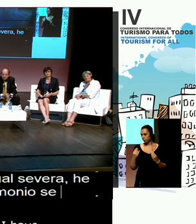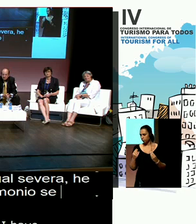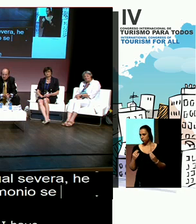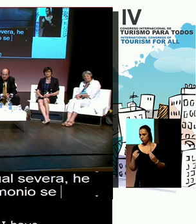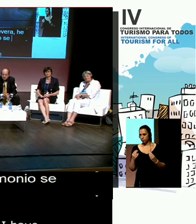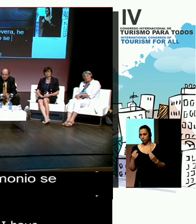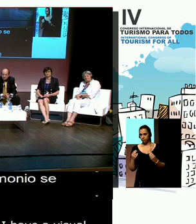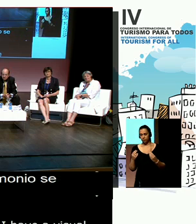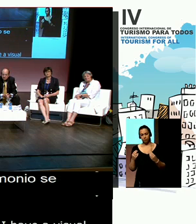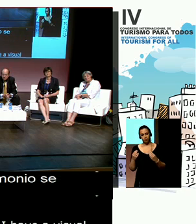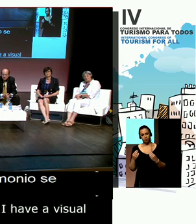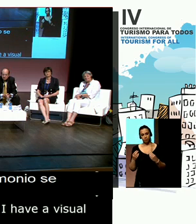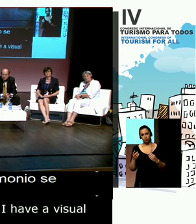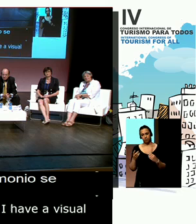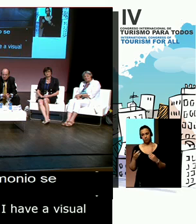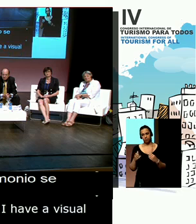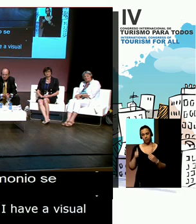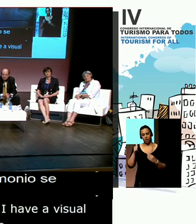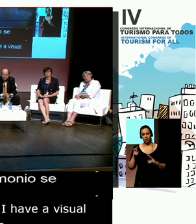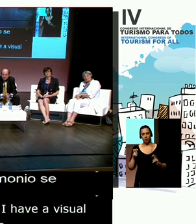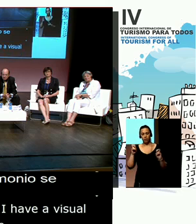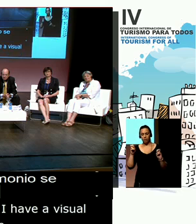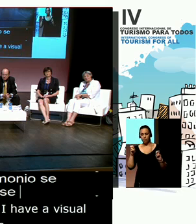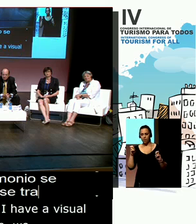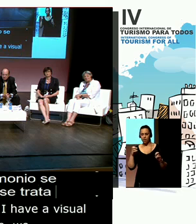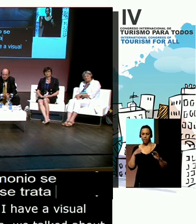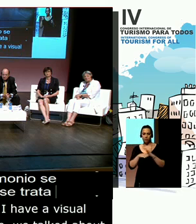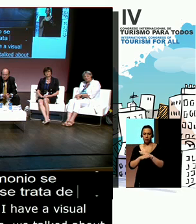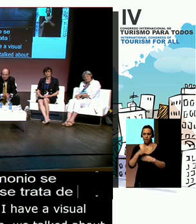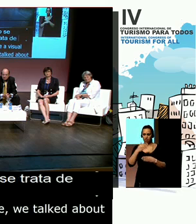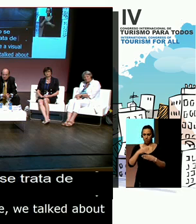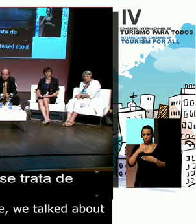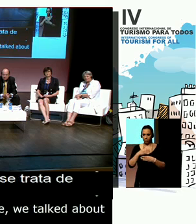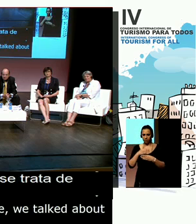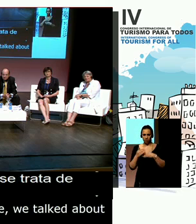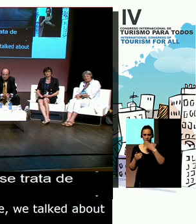heritage, we talk about how to solve the physical